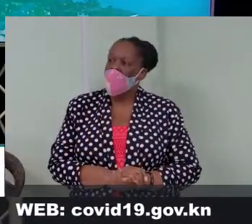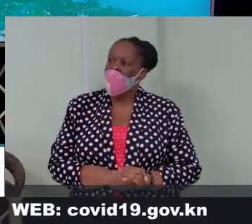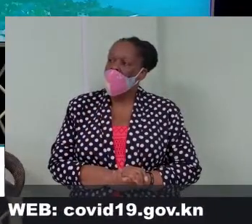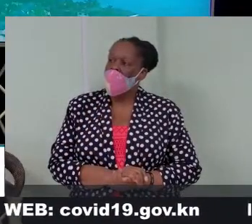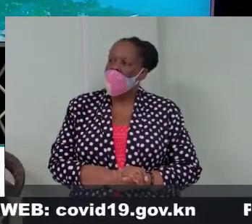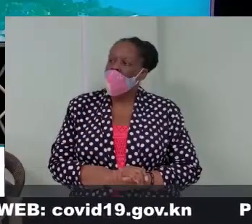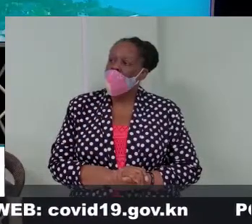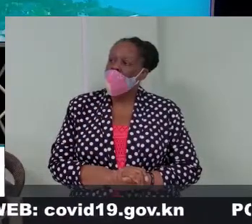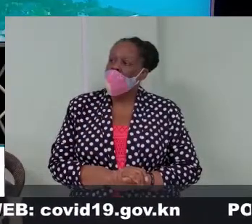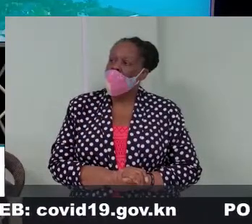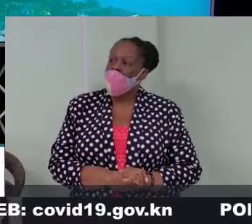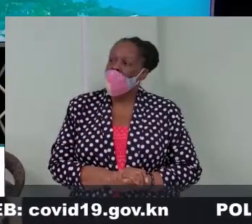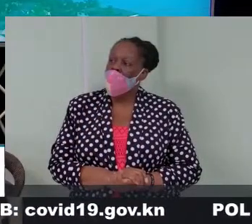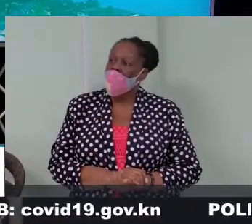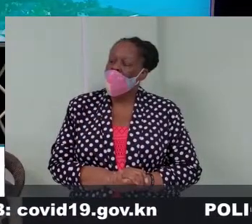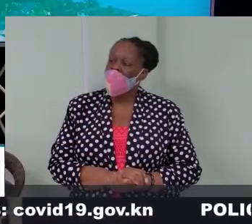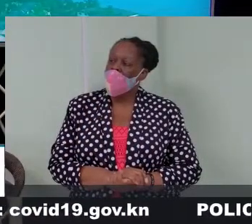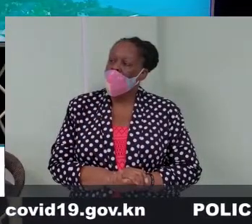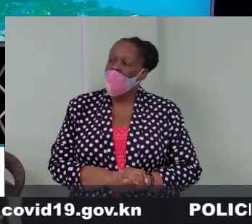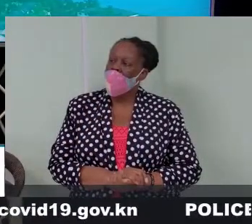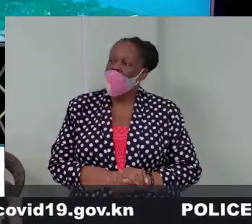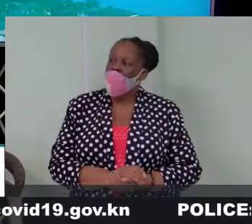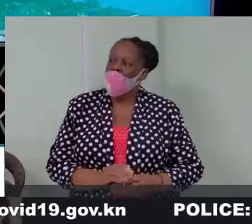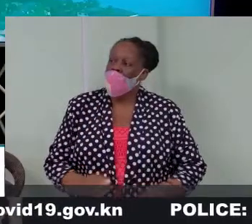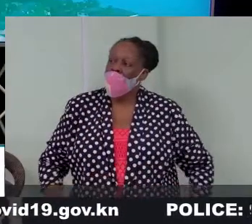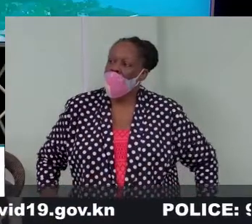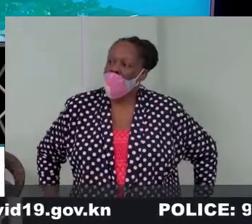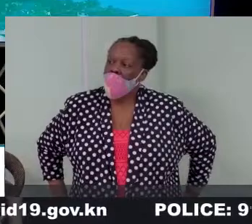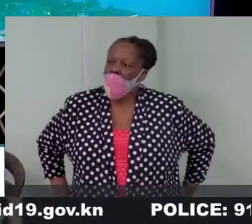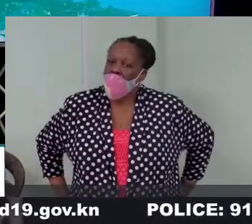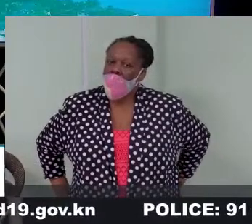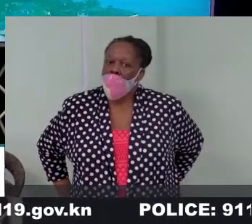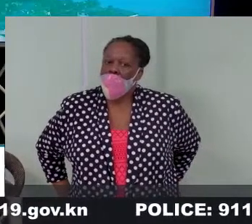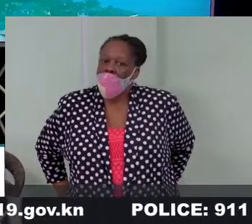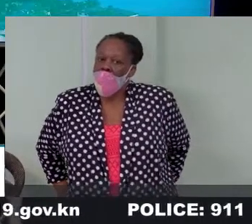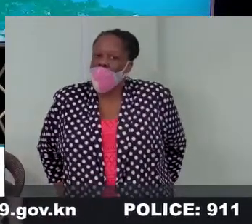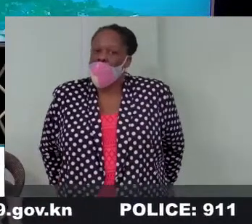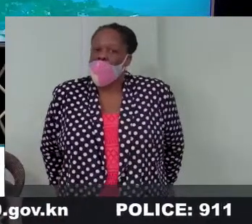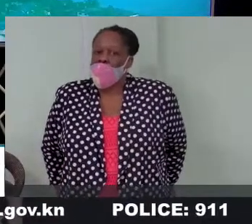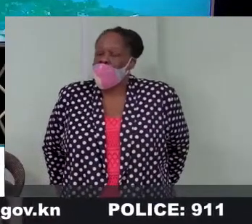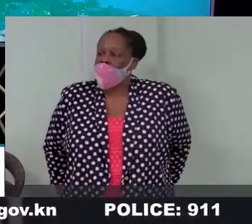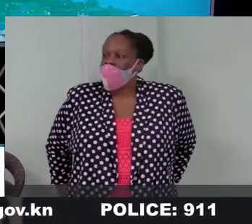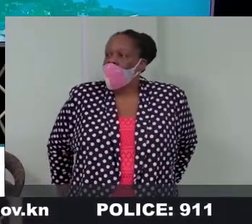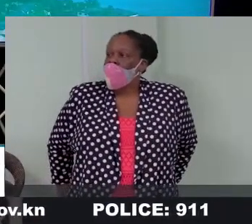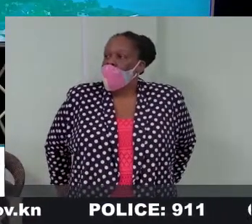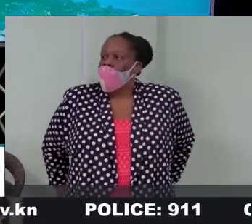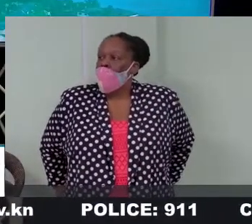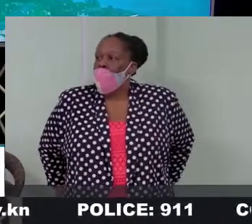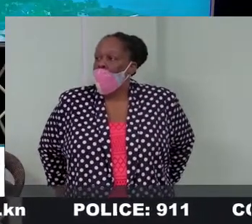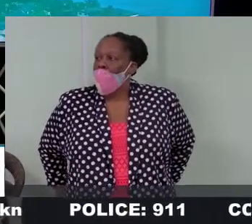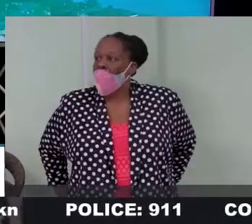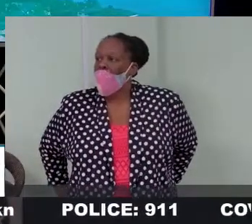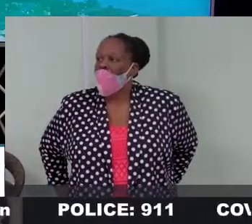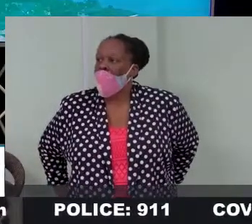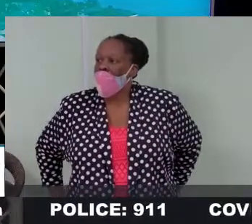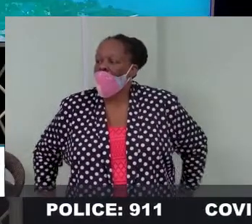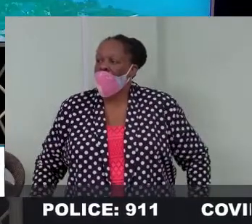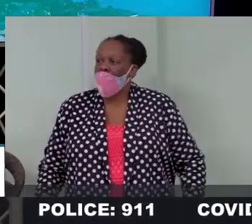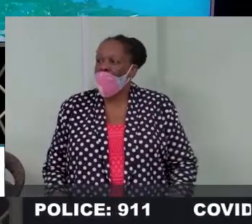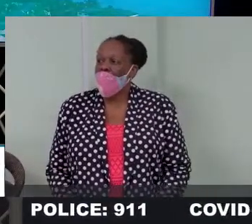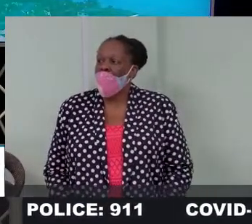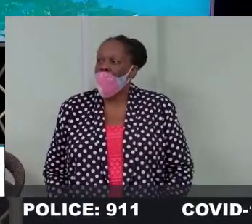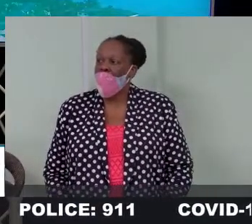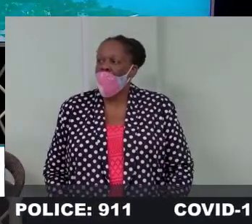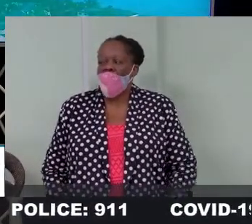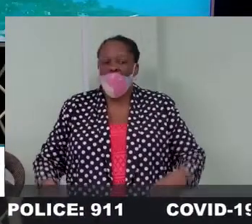tracking bracelets or identifiers on those who are in quarantine in order for the public